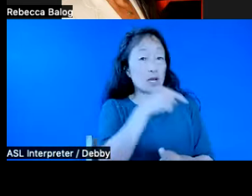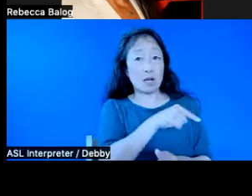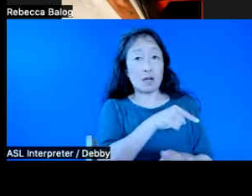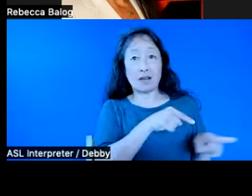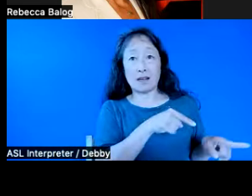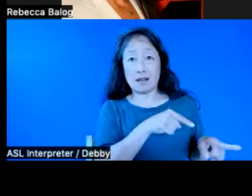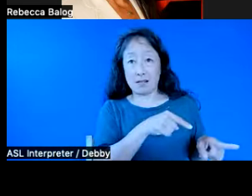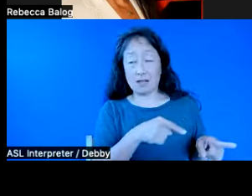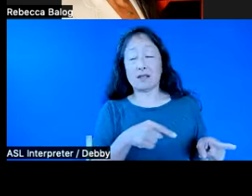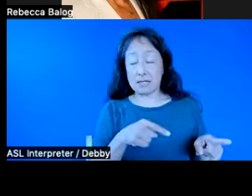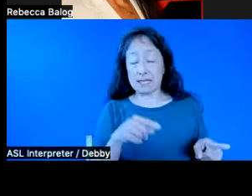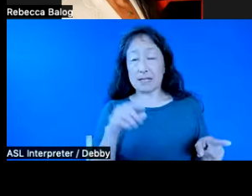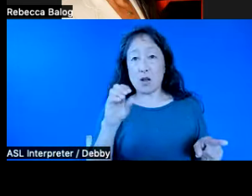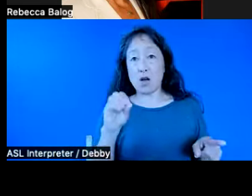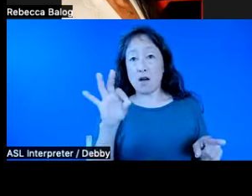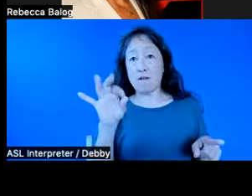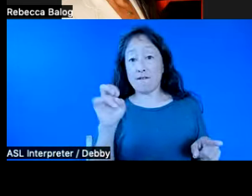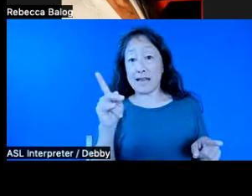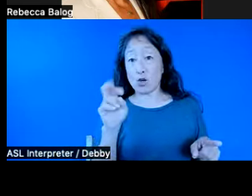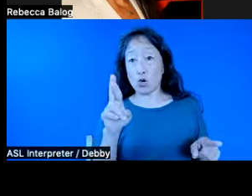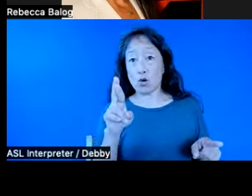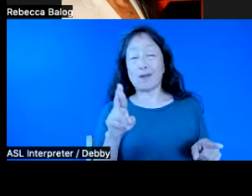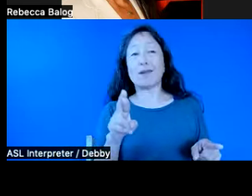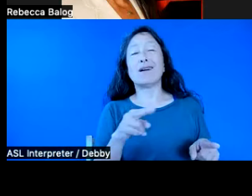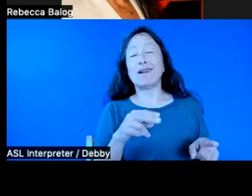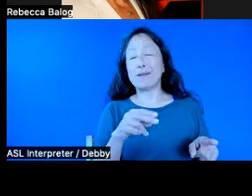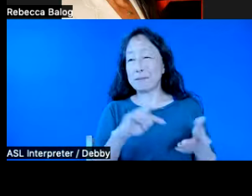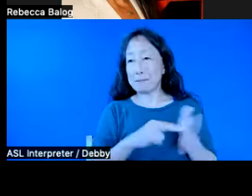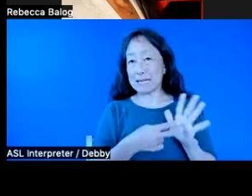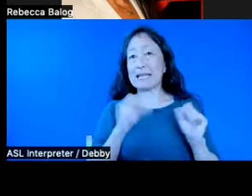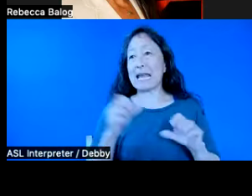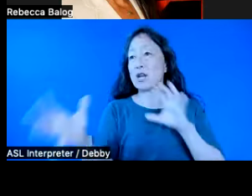home. Any thoughts?